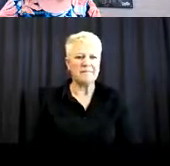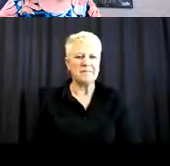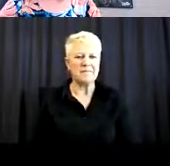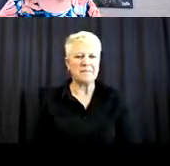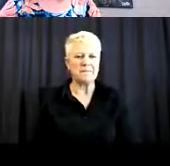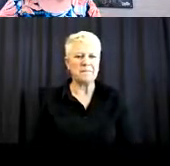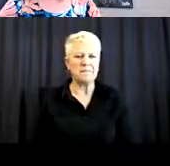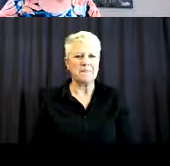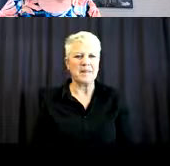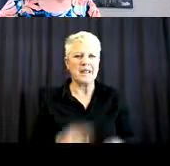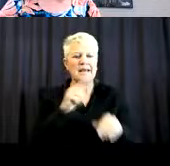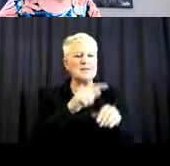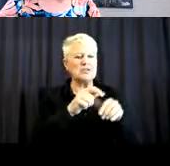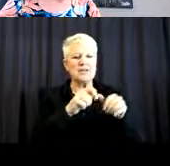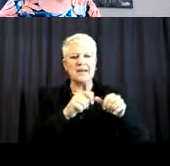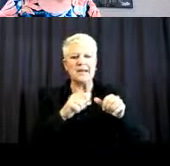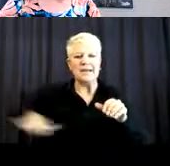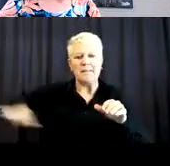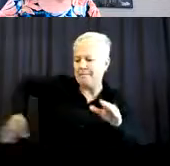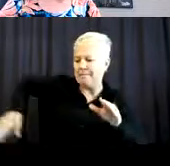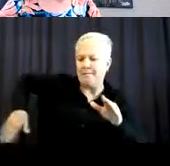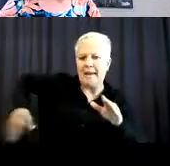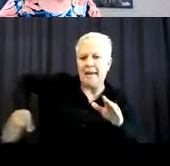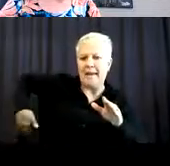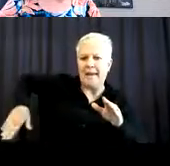She bangs on the wall behind her with her right hand.